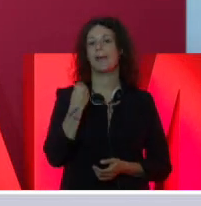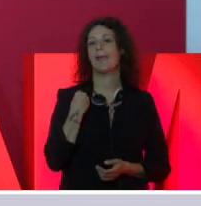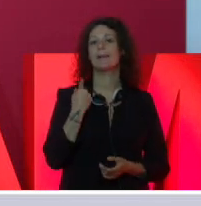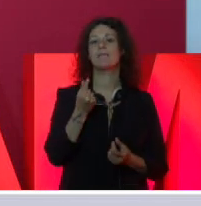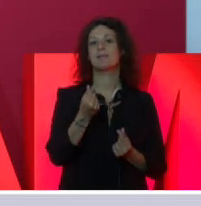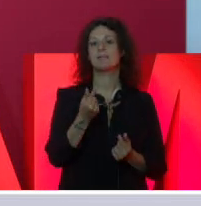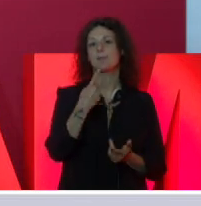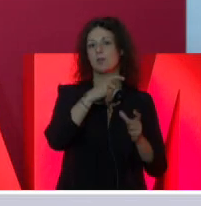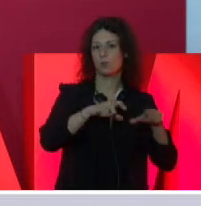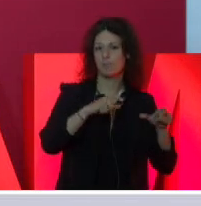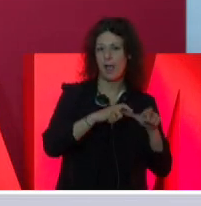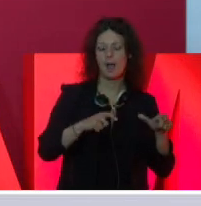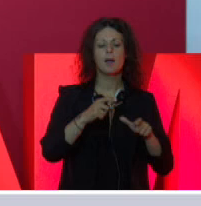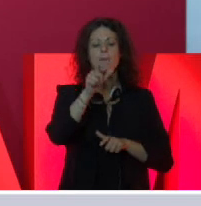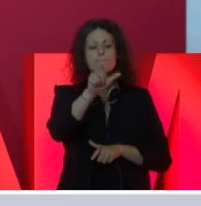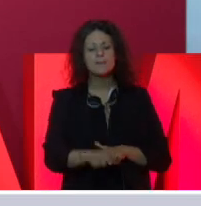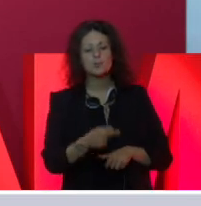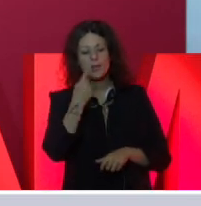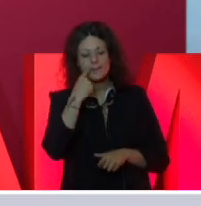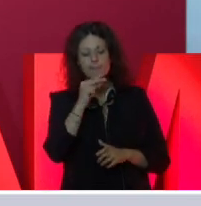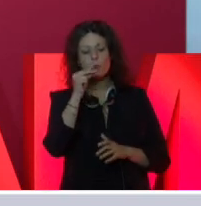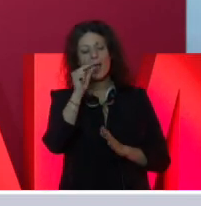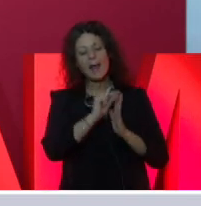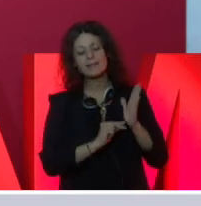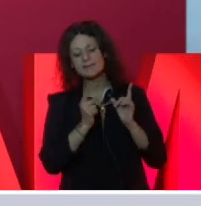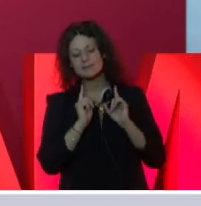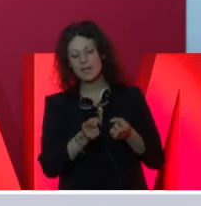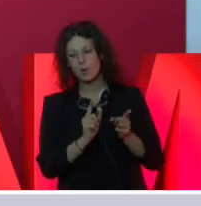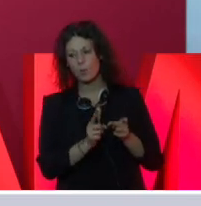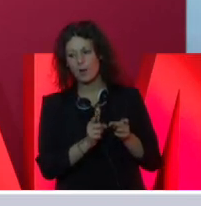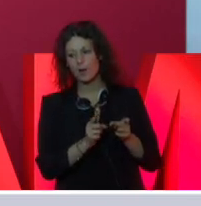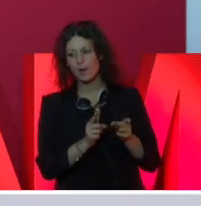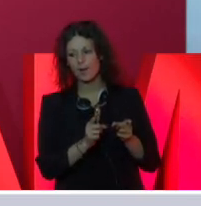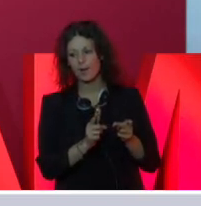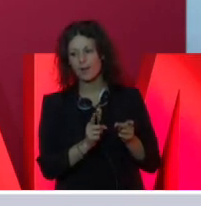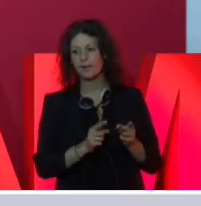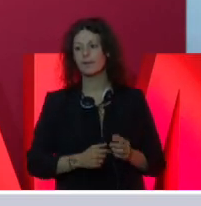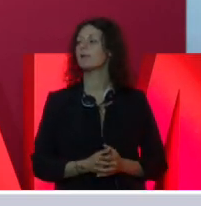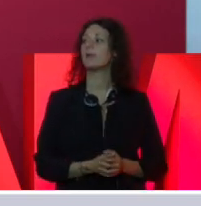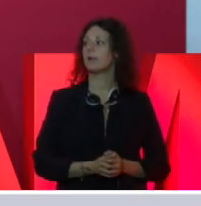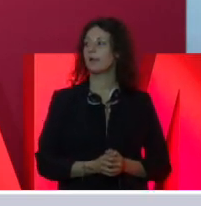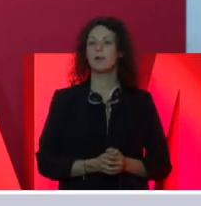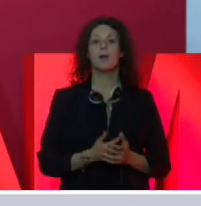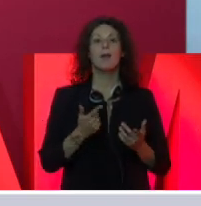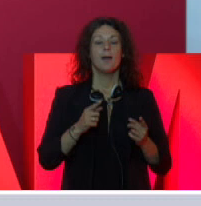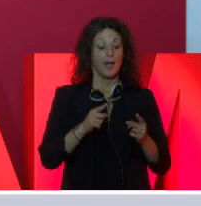for money in a bank, they ask for a loan, and you can discover a rule that tells